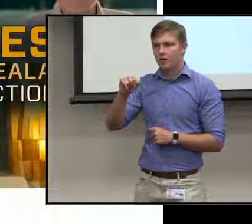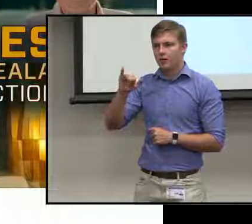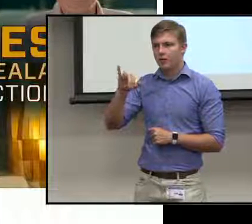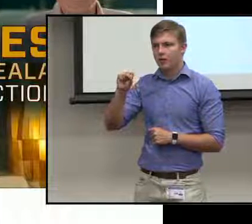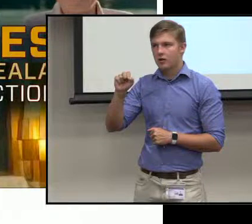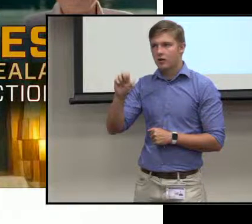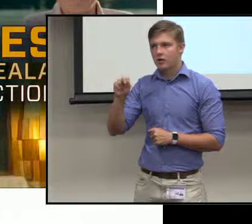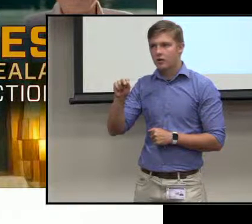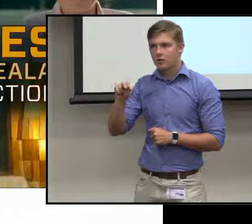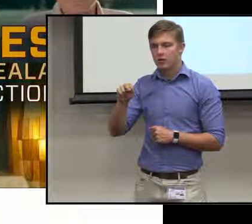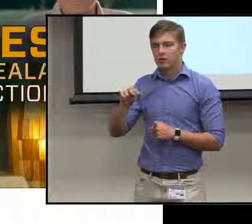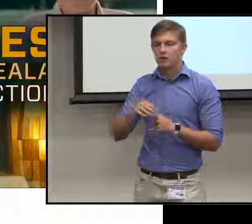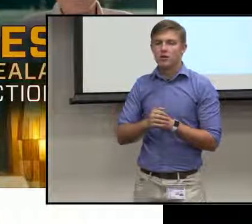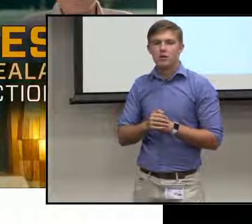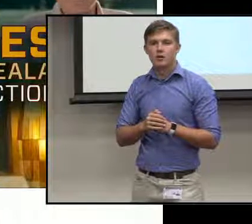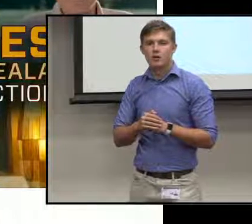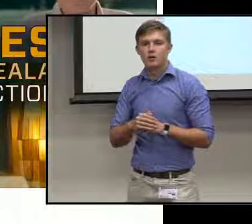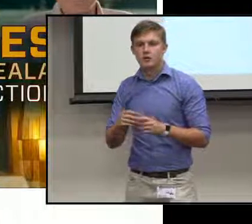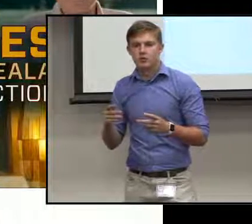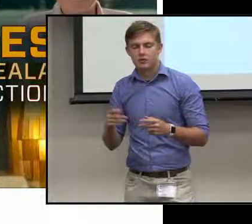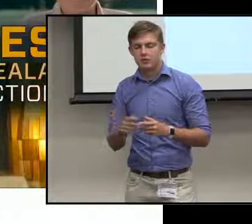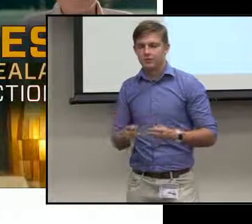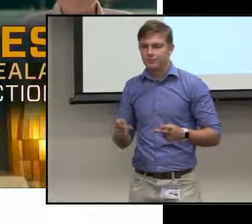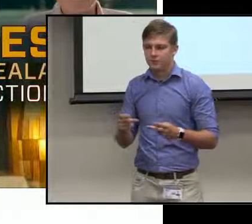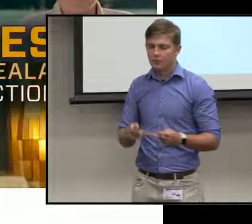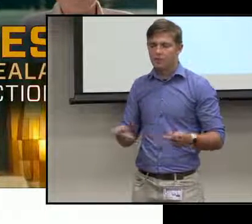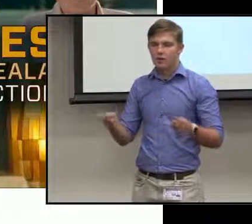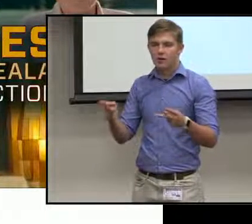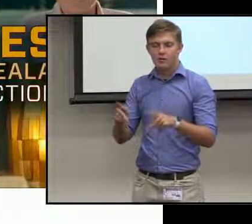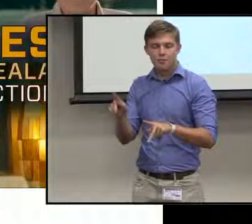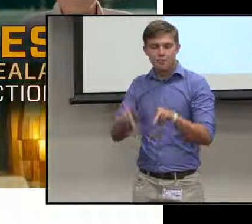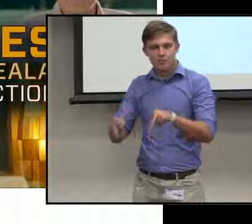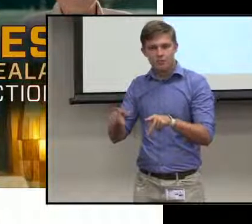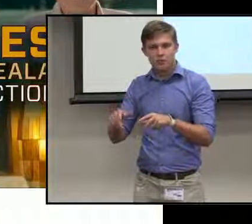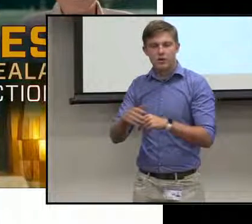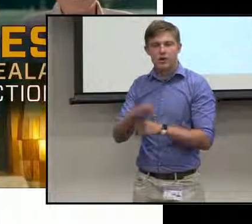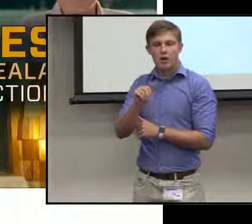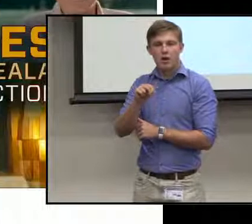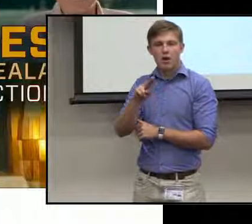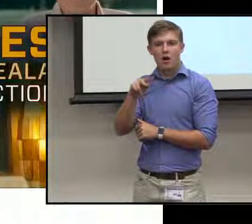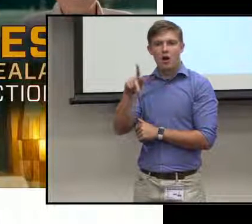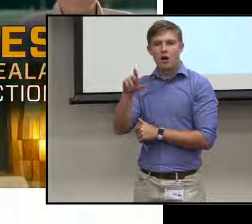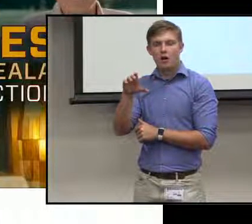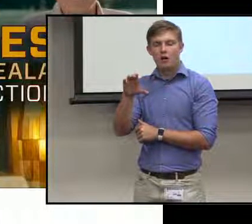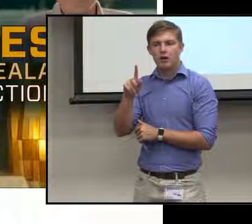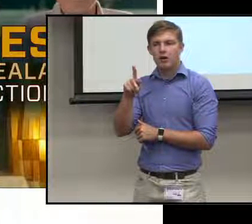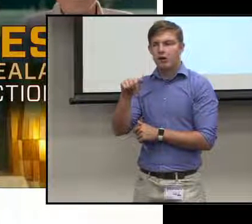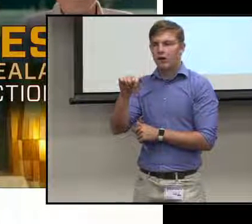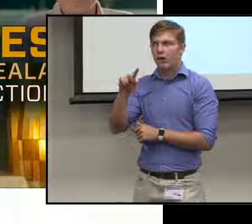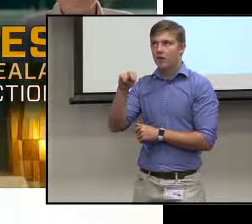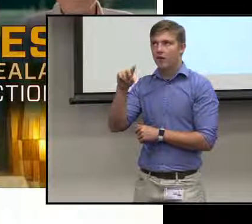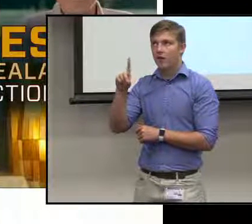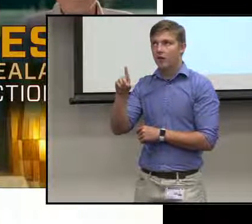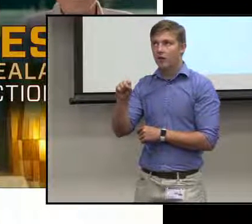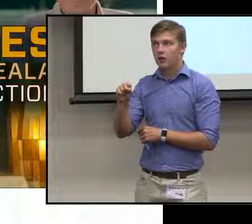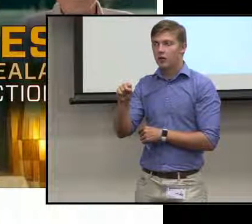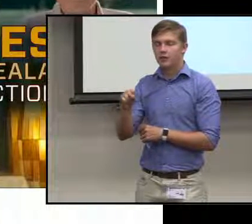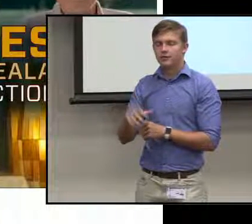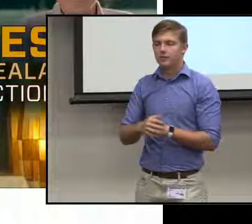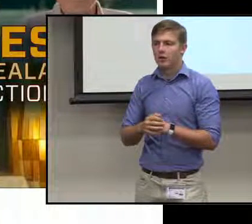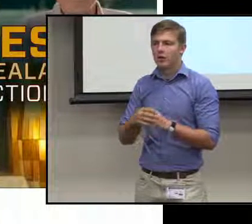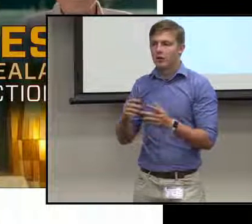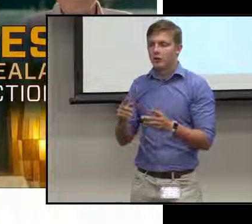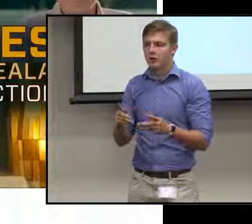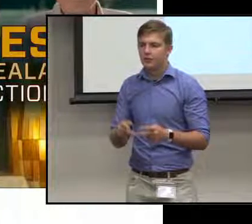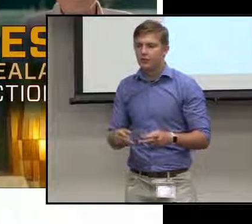Auckland is the largest Polynesian population city in the world. Those islanders have